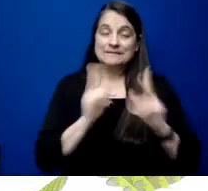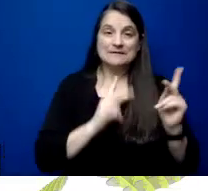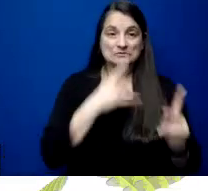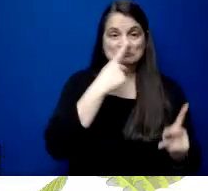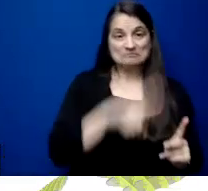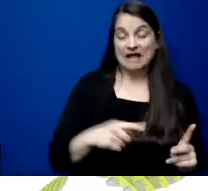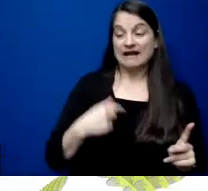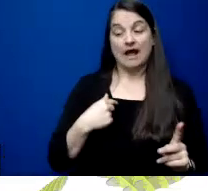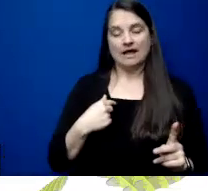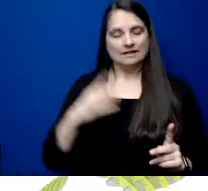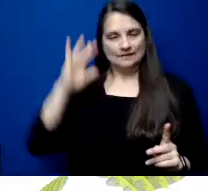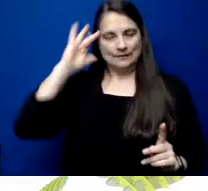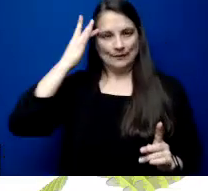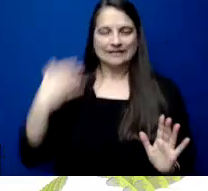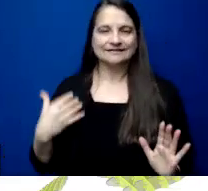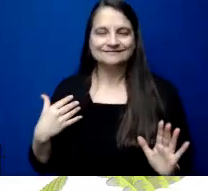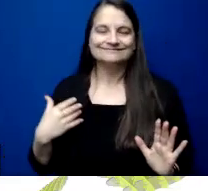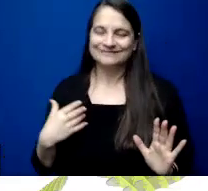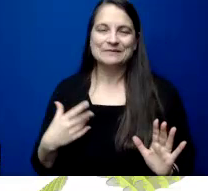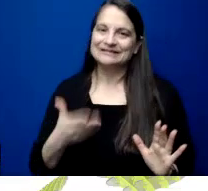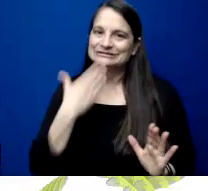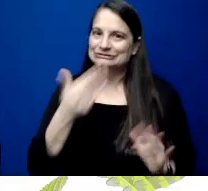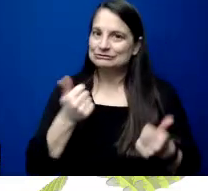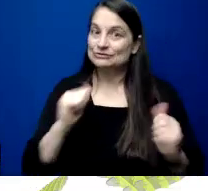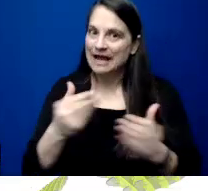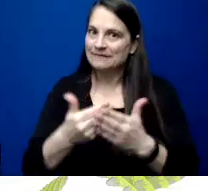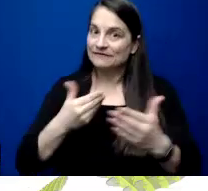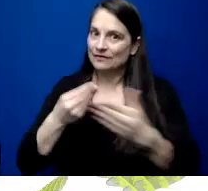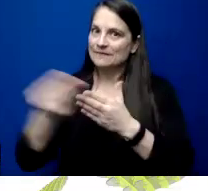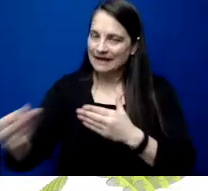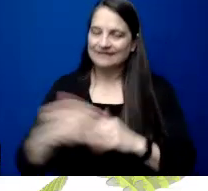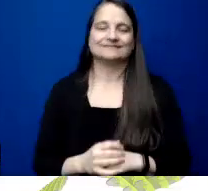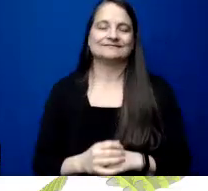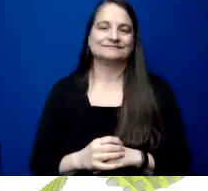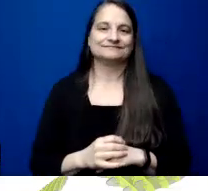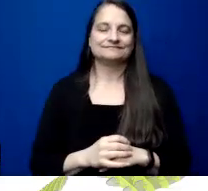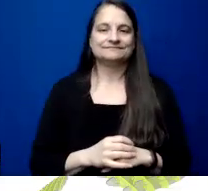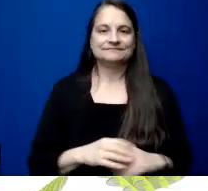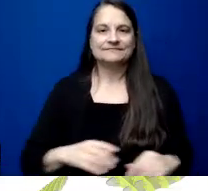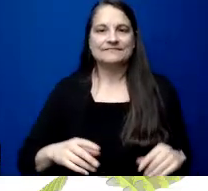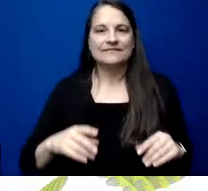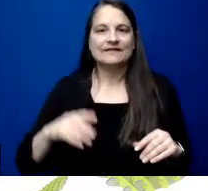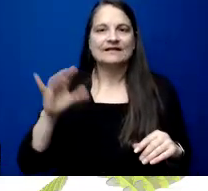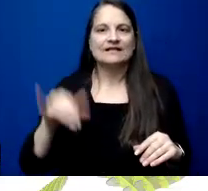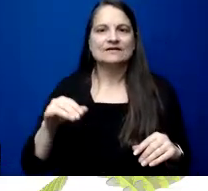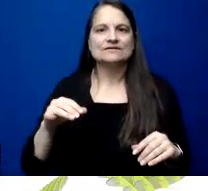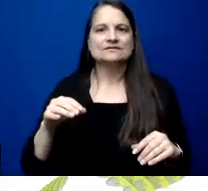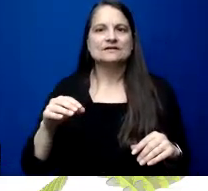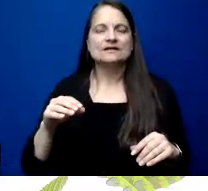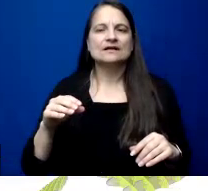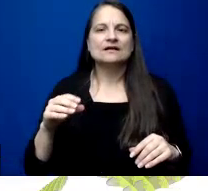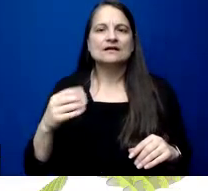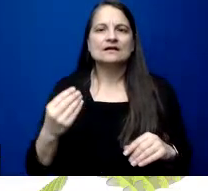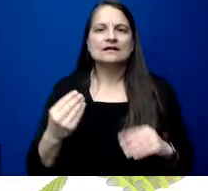those. There's also different things like rolls, which I really love. Those you can use with just